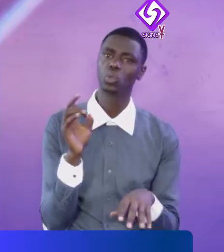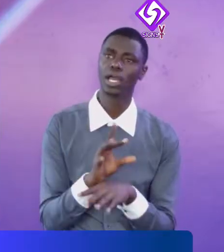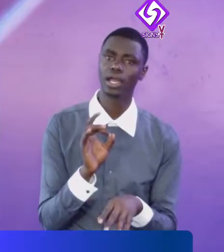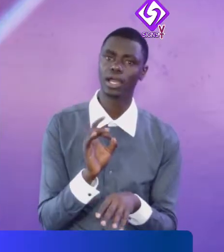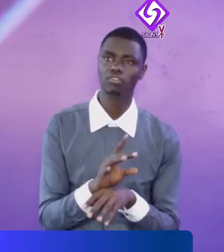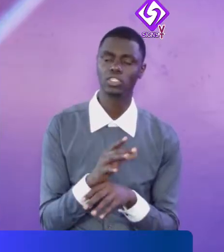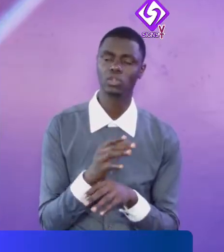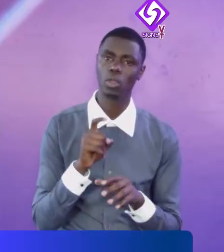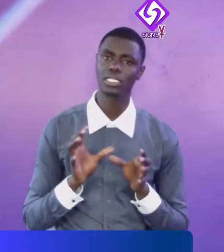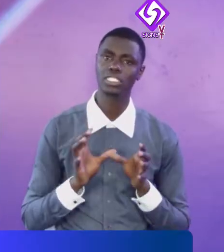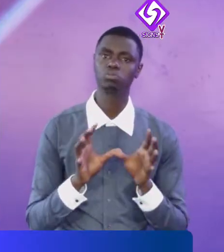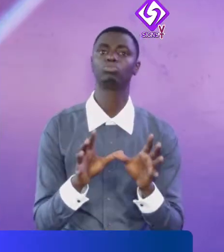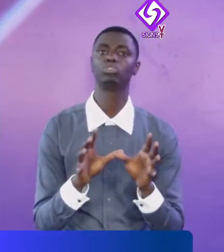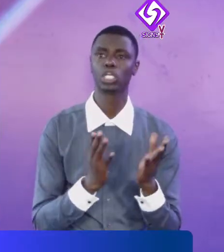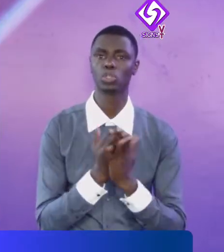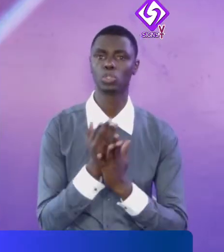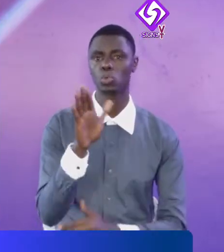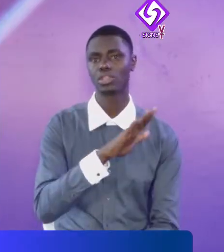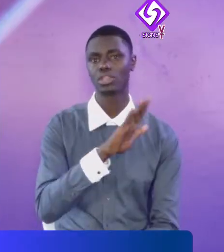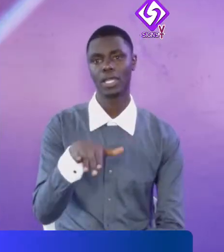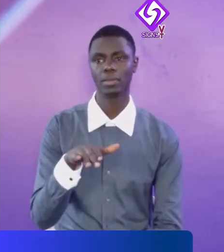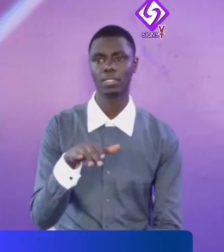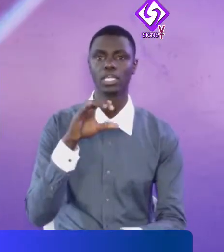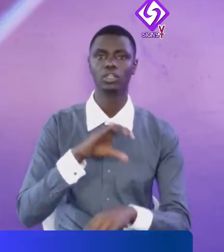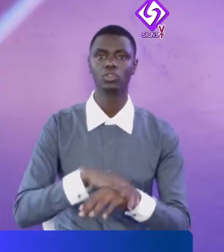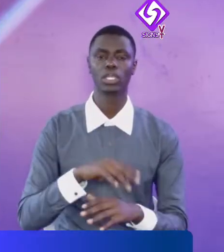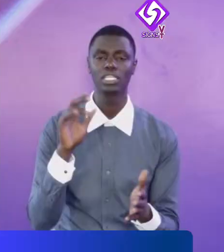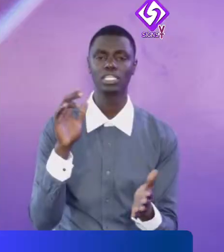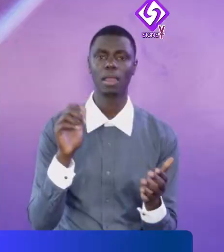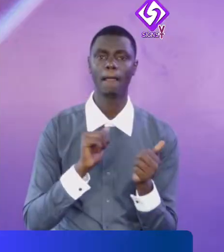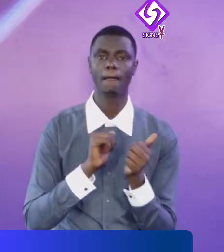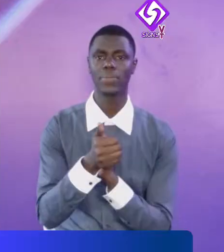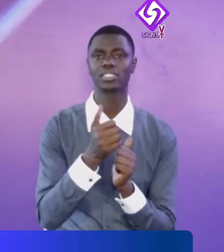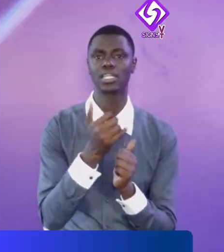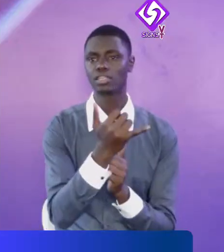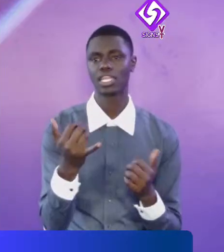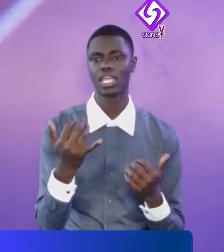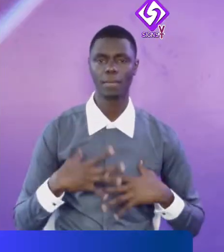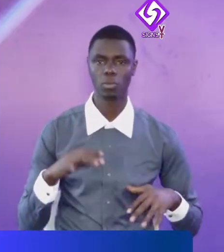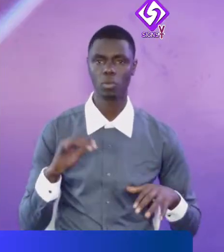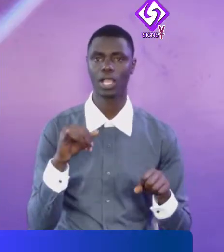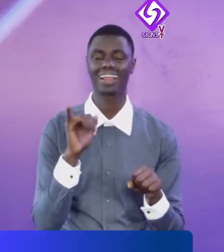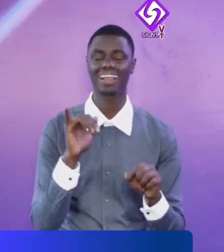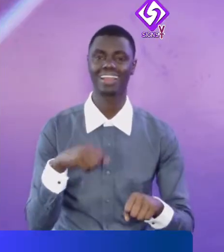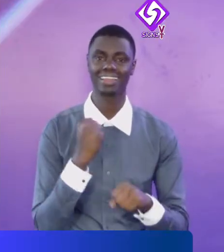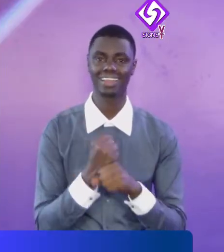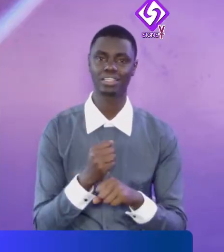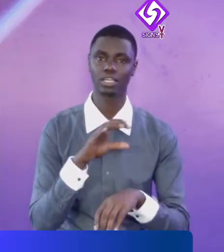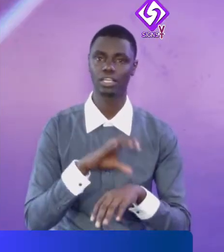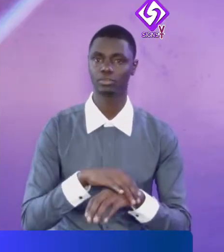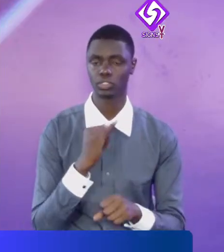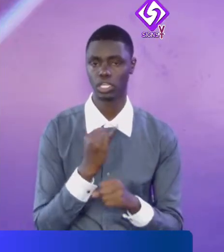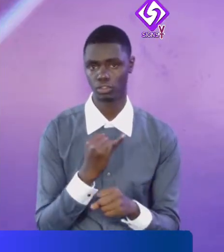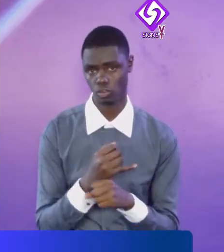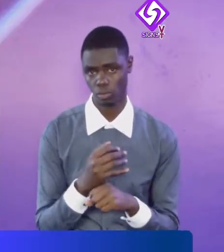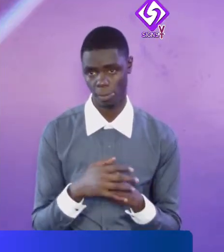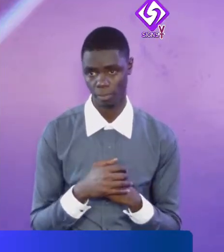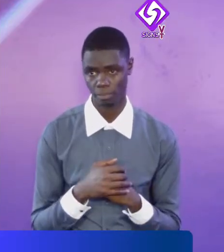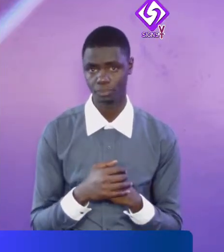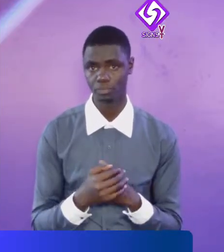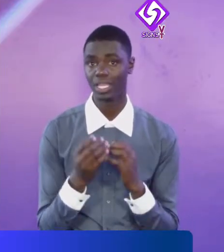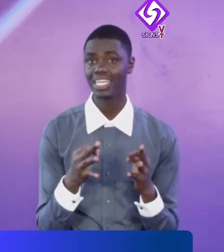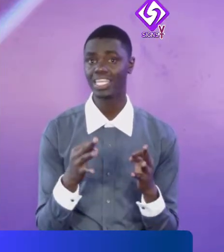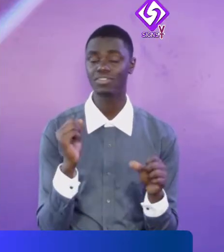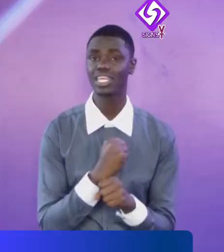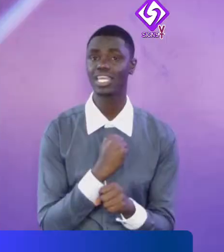must push through the parliament to get it passed. Then these young people can get a job now. If this government can implement it, let them do. If they